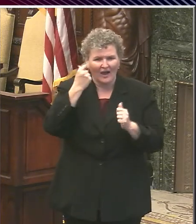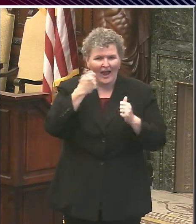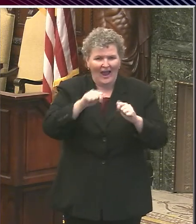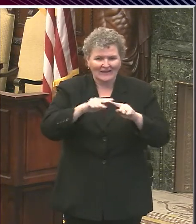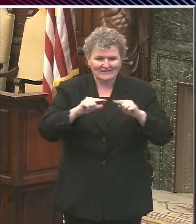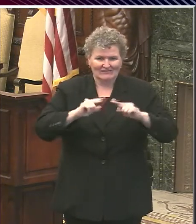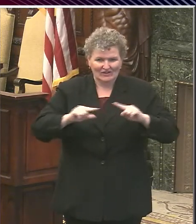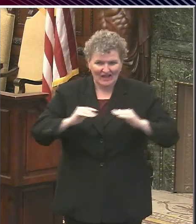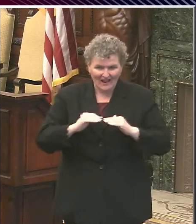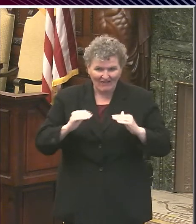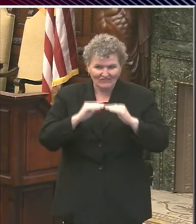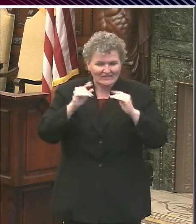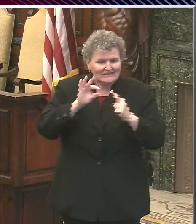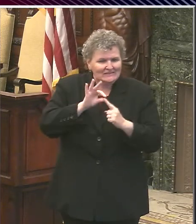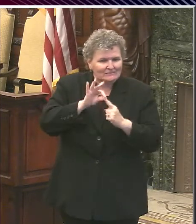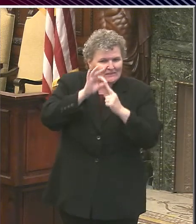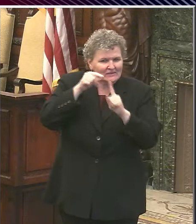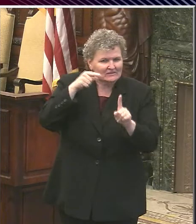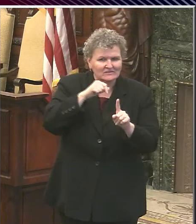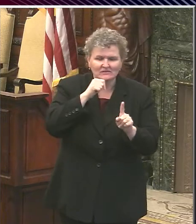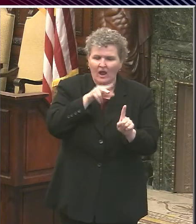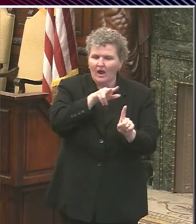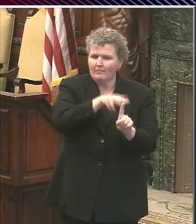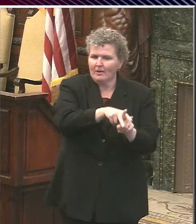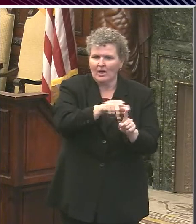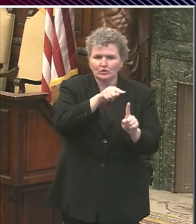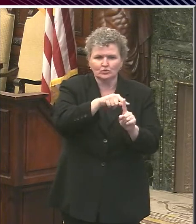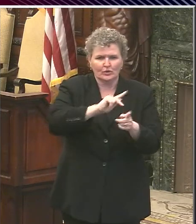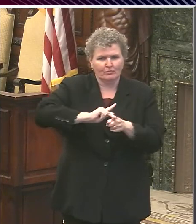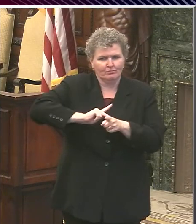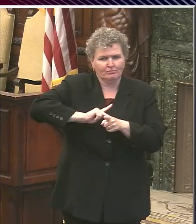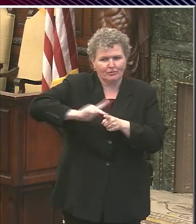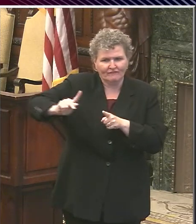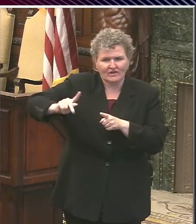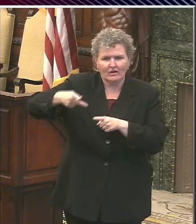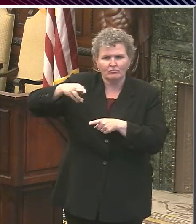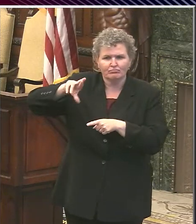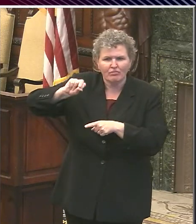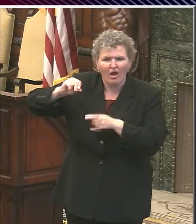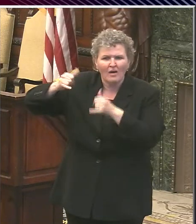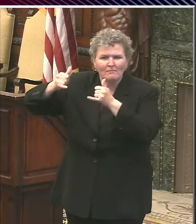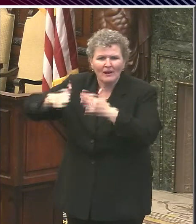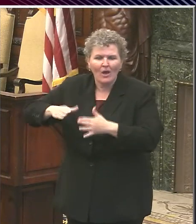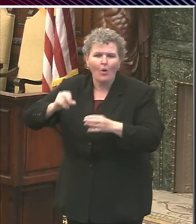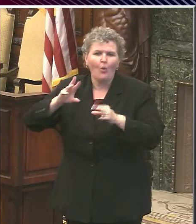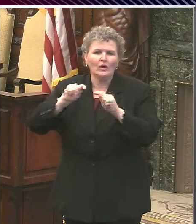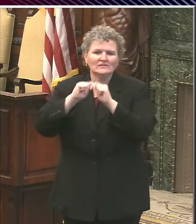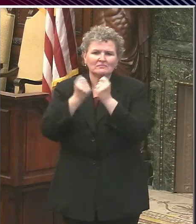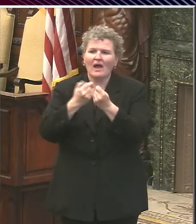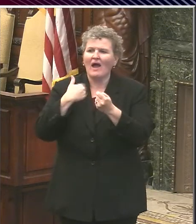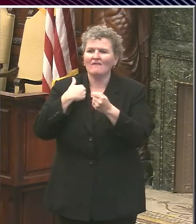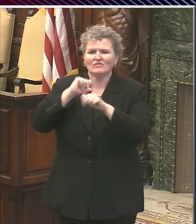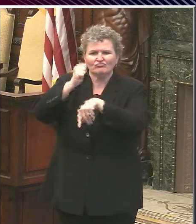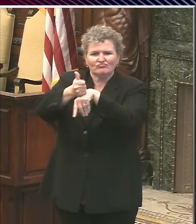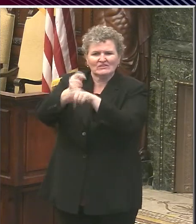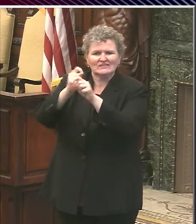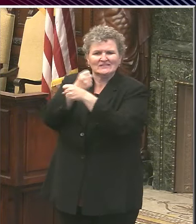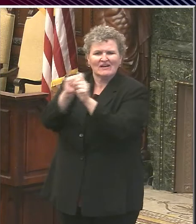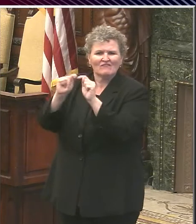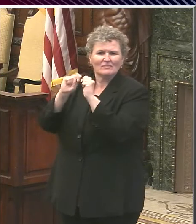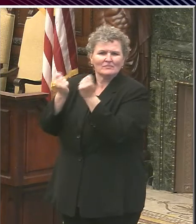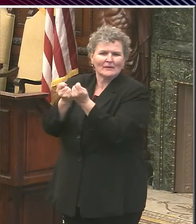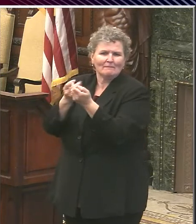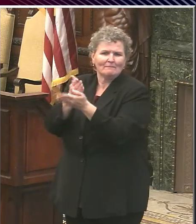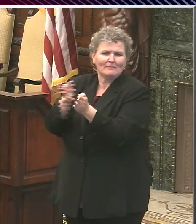except it does not apply to professional or collegiate teams that have safety plans that have been specifically approved by the health